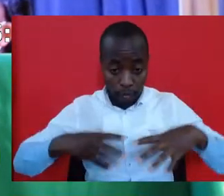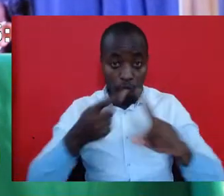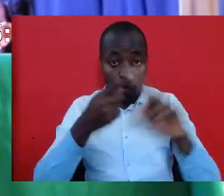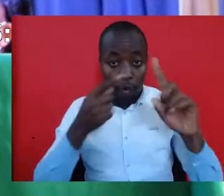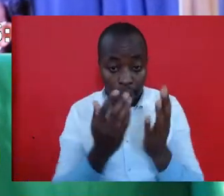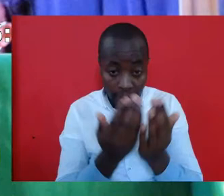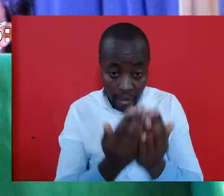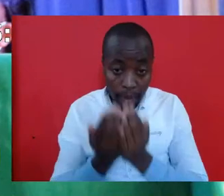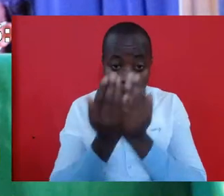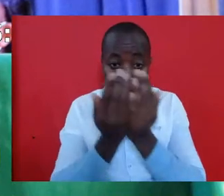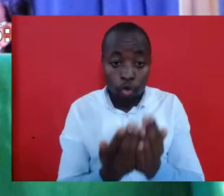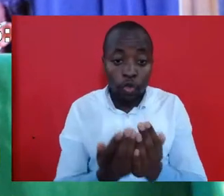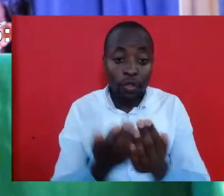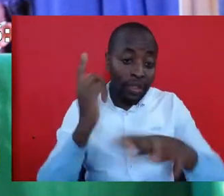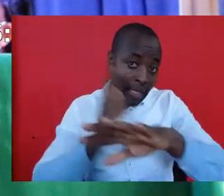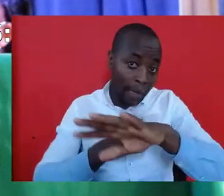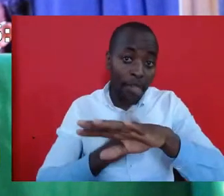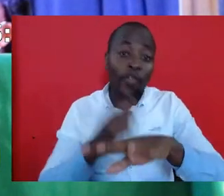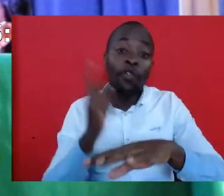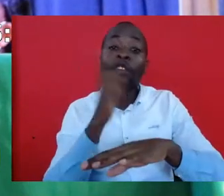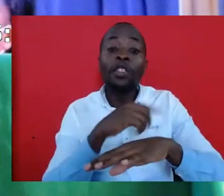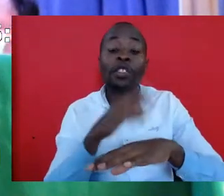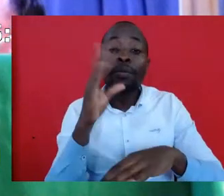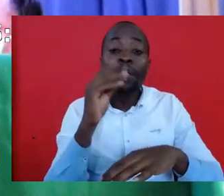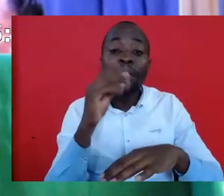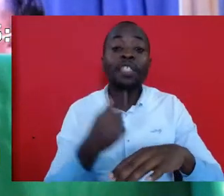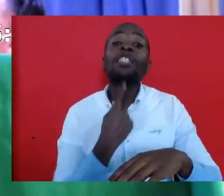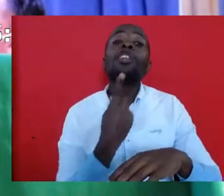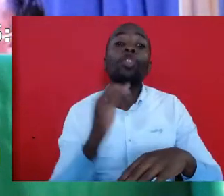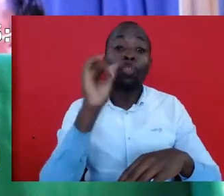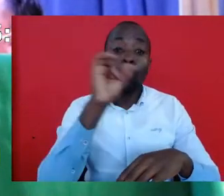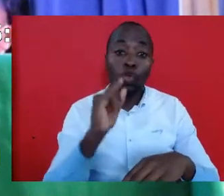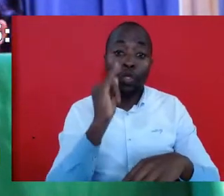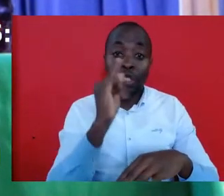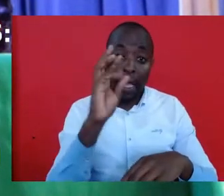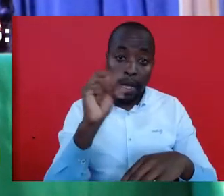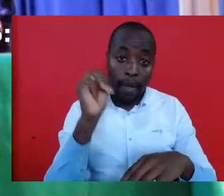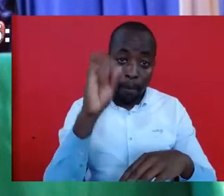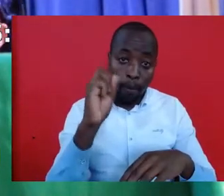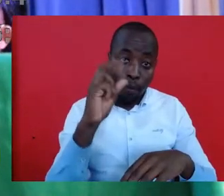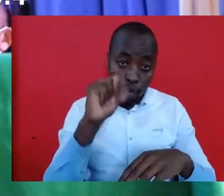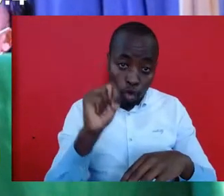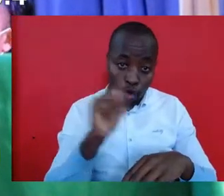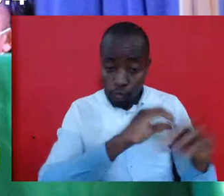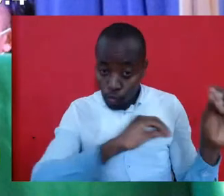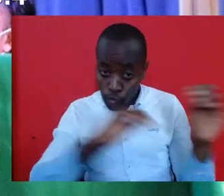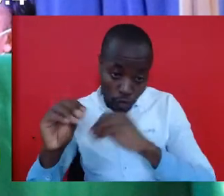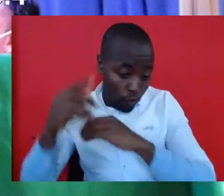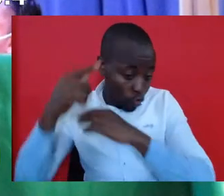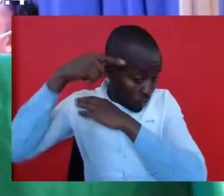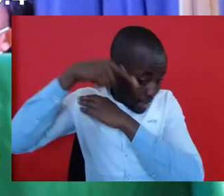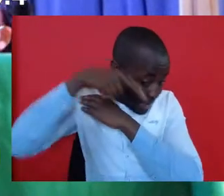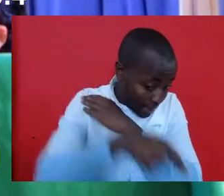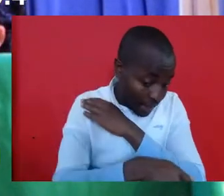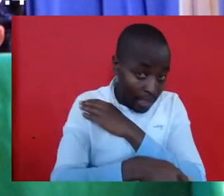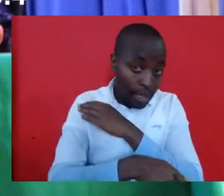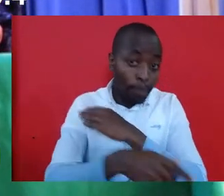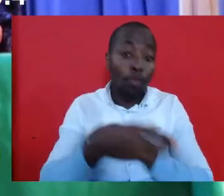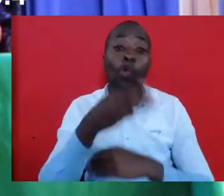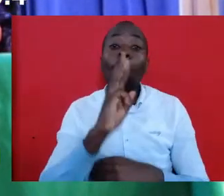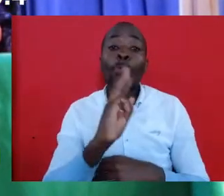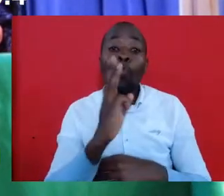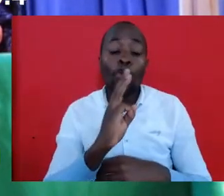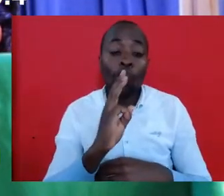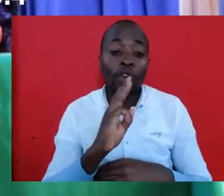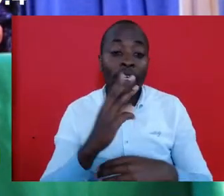When he had finished speaking, he said to Simon, "Put out into the deep and water and let down